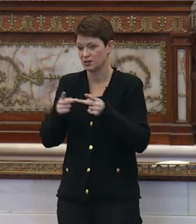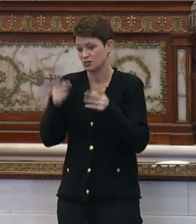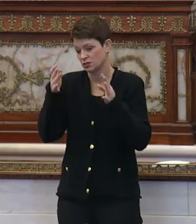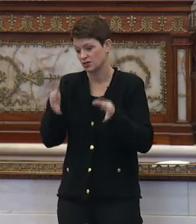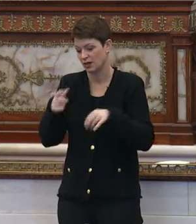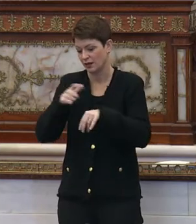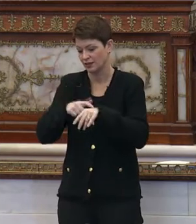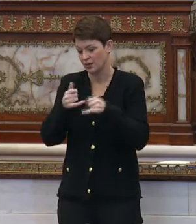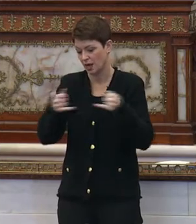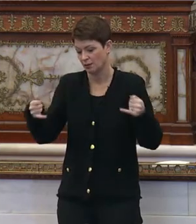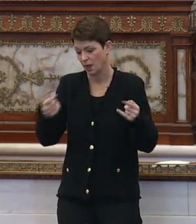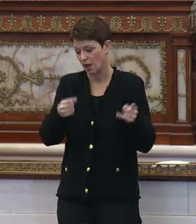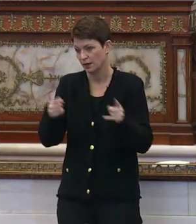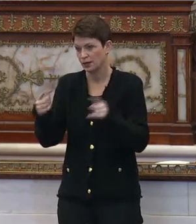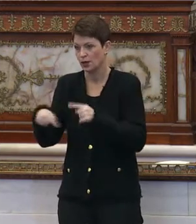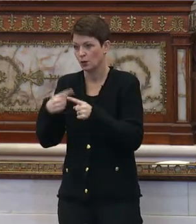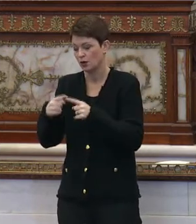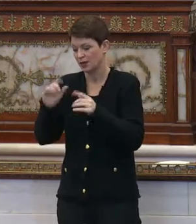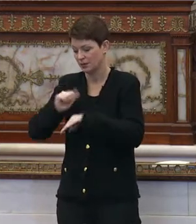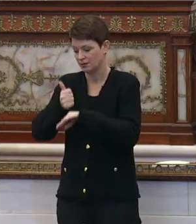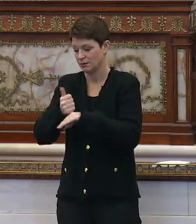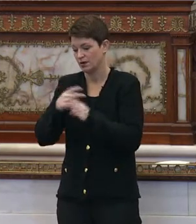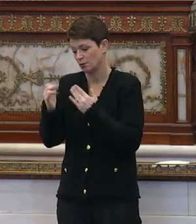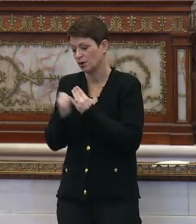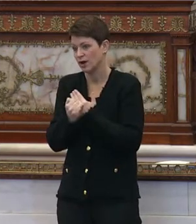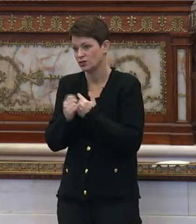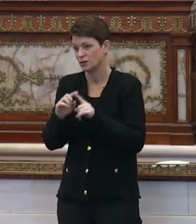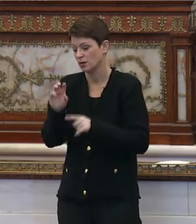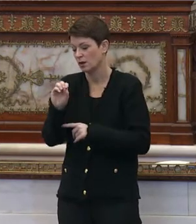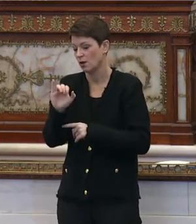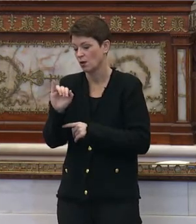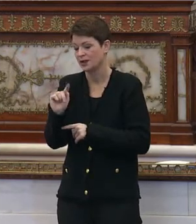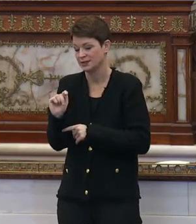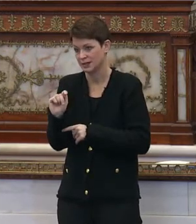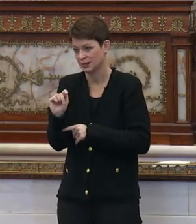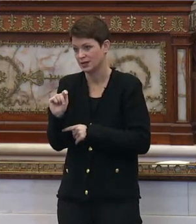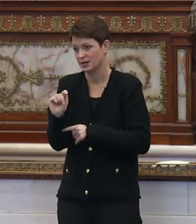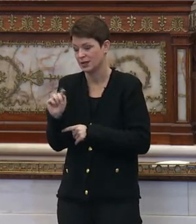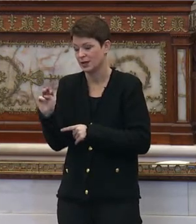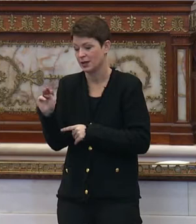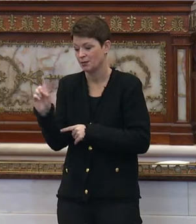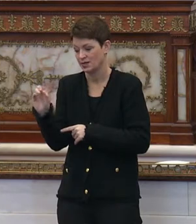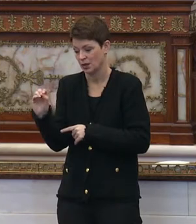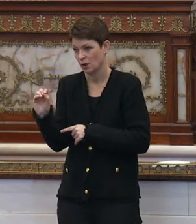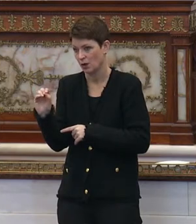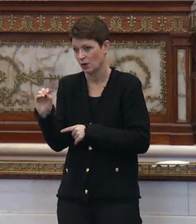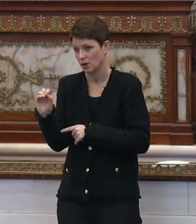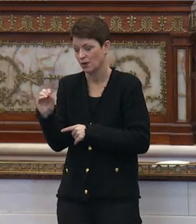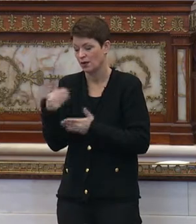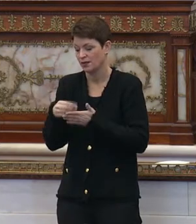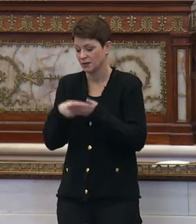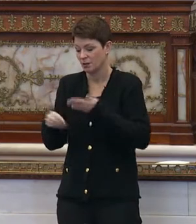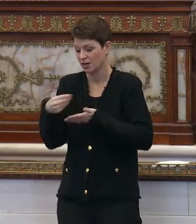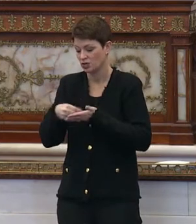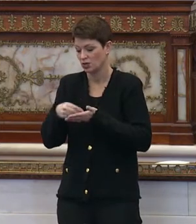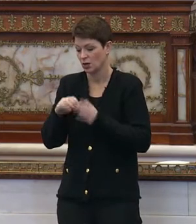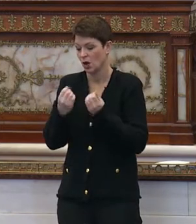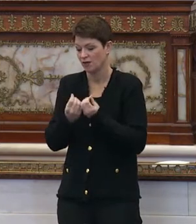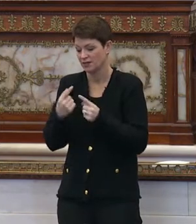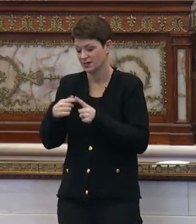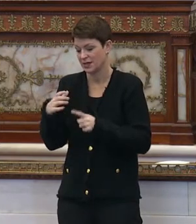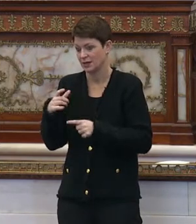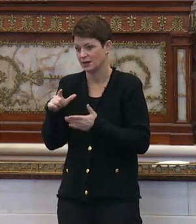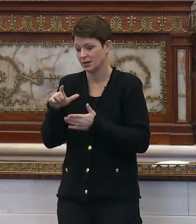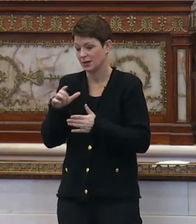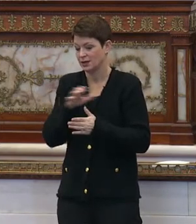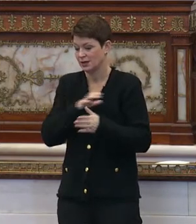of it, of when they can start implementing the project. But OIT, MDO, obviously the budget office and council are